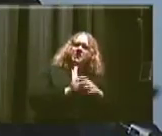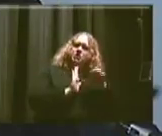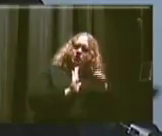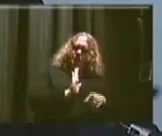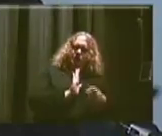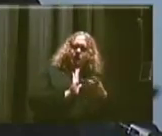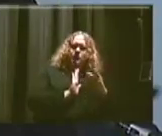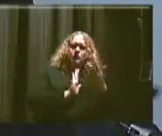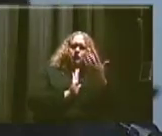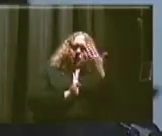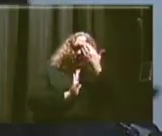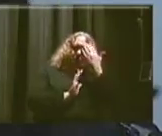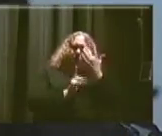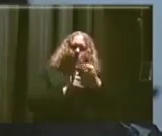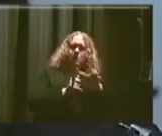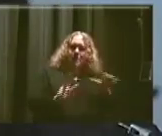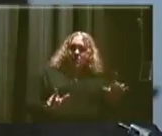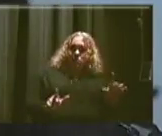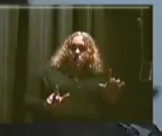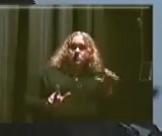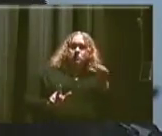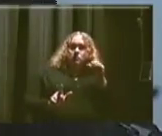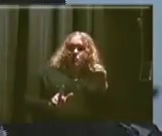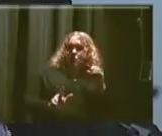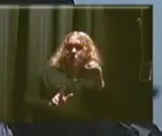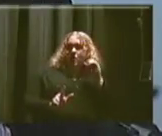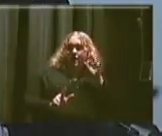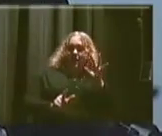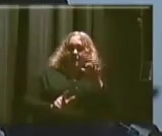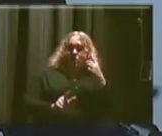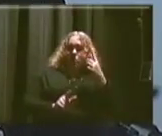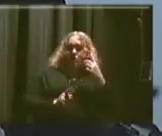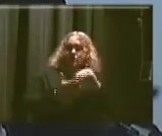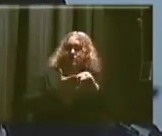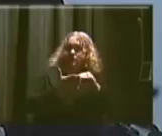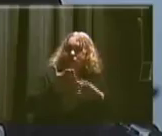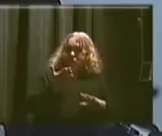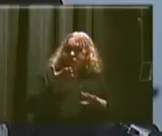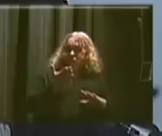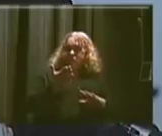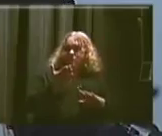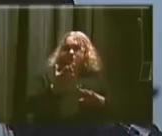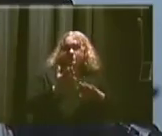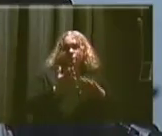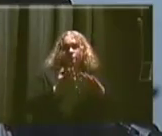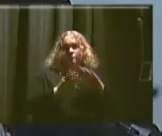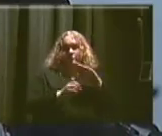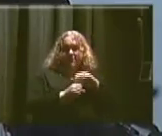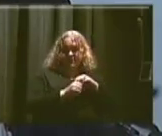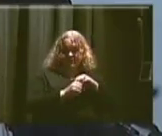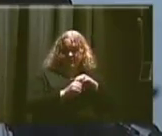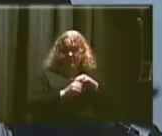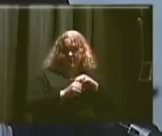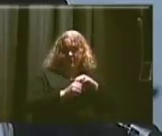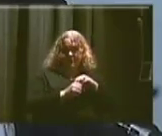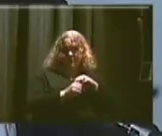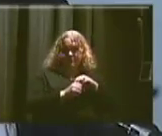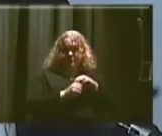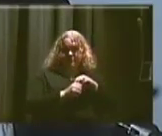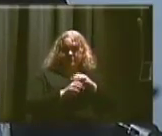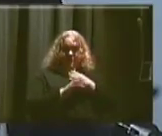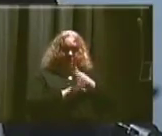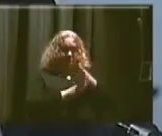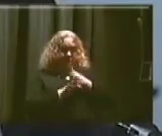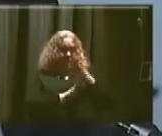you have to know like language. So if one of the students that was in the like